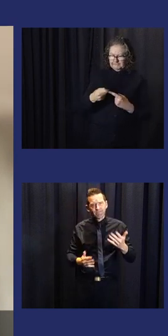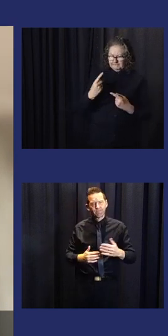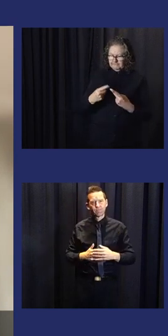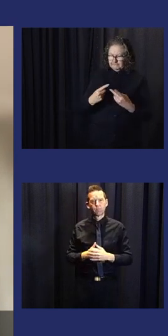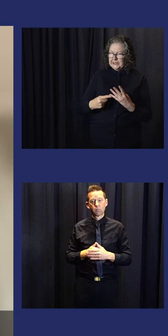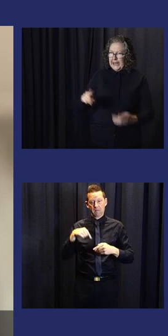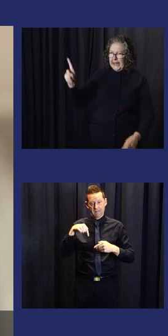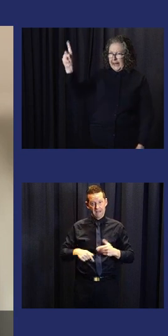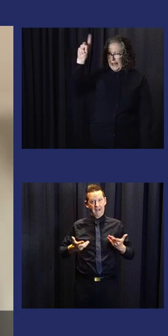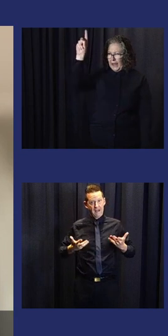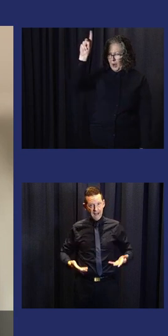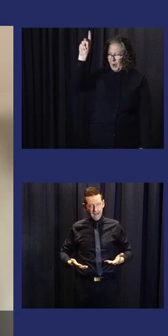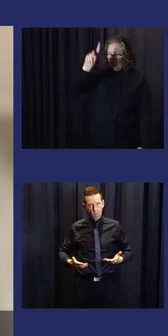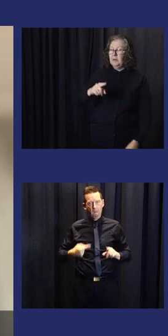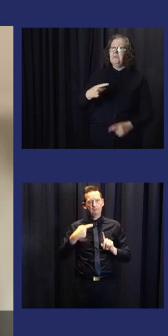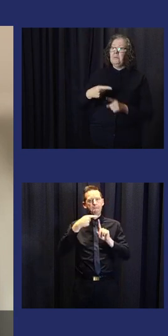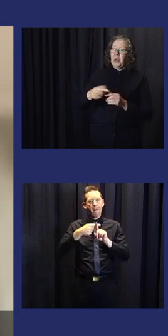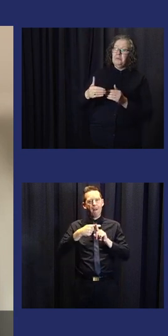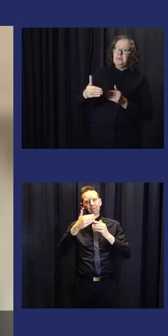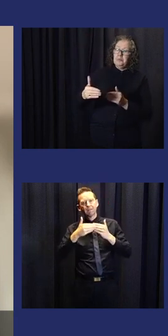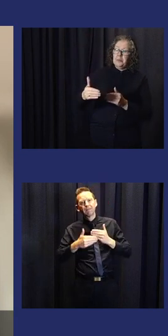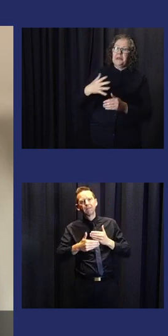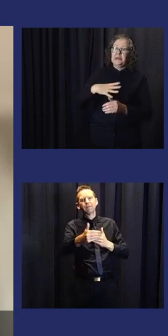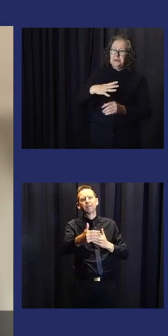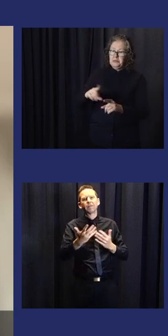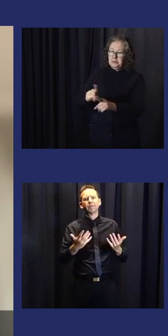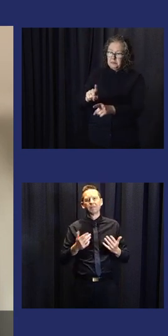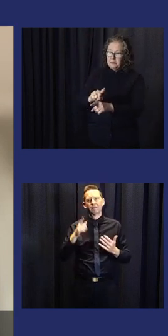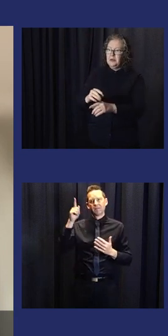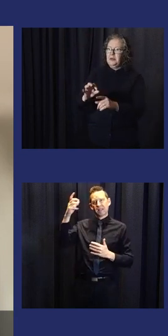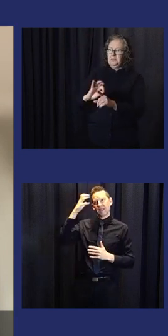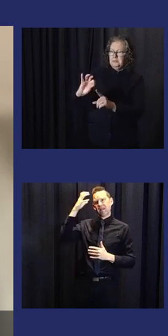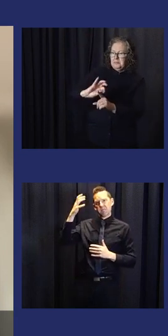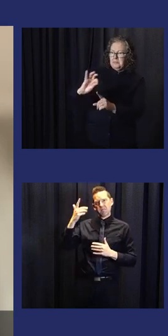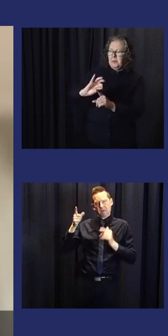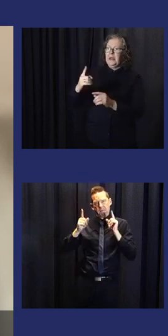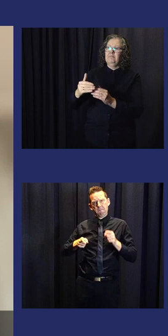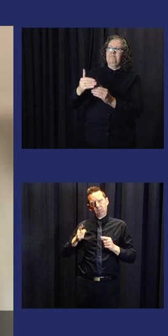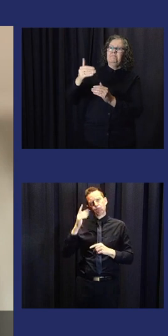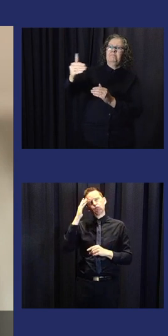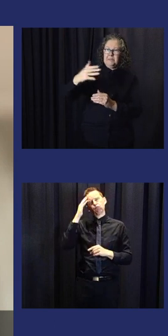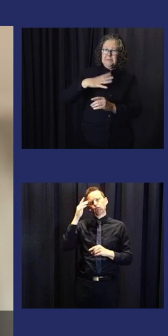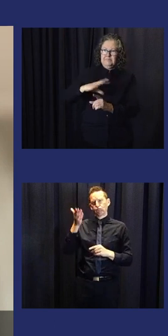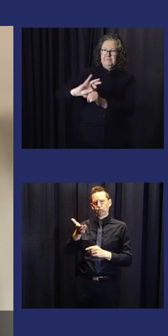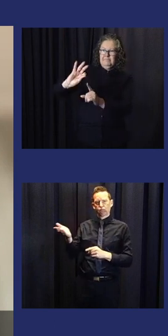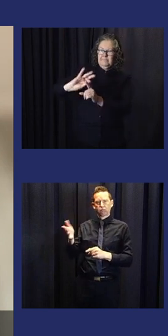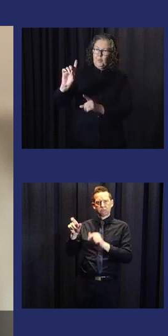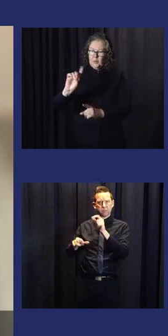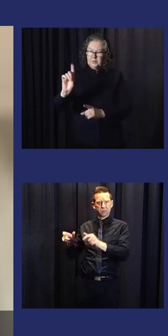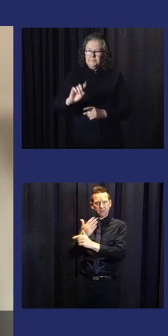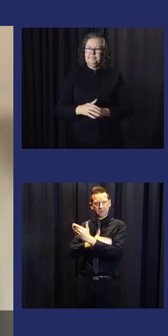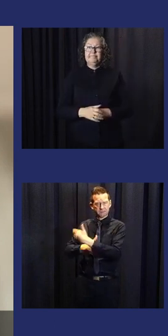immediately, and shorter and longer term issues that need to be addressed. The same with